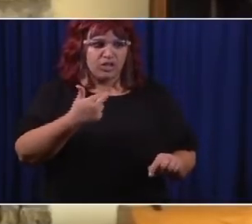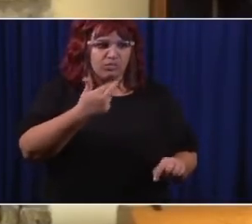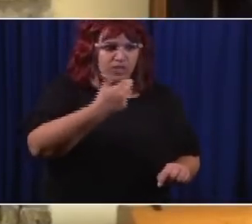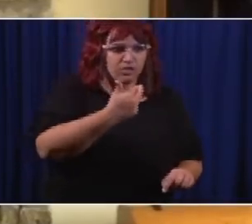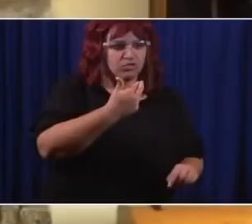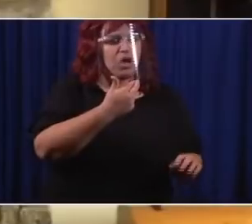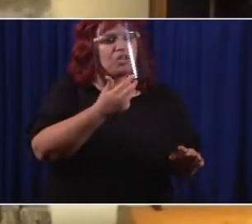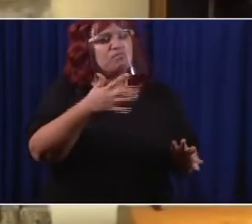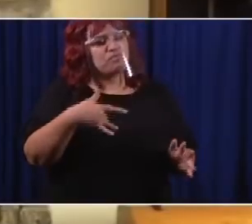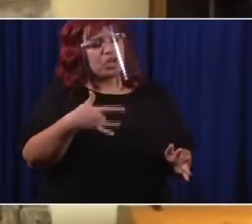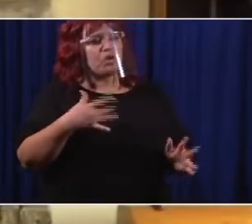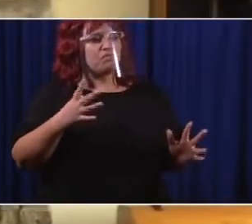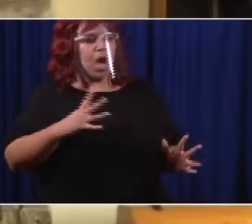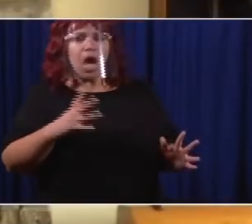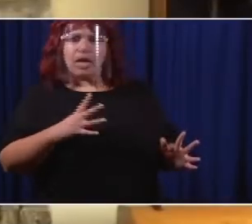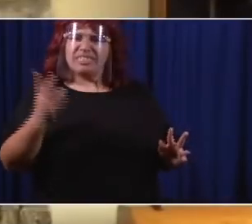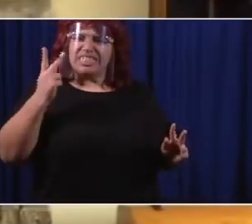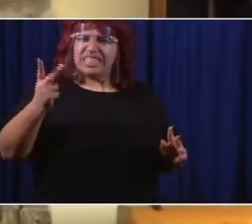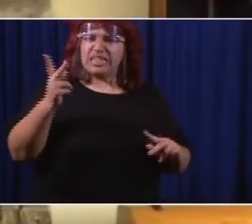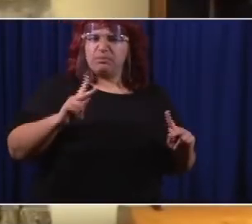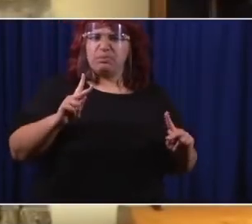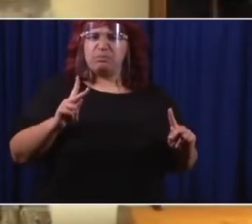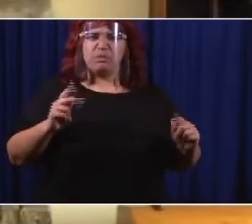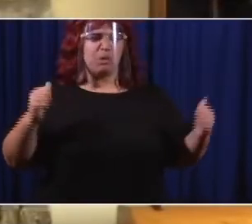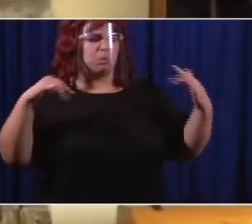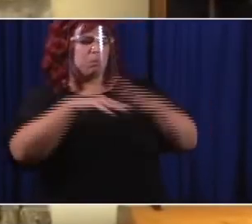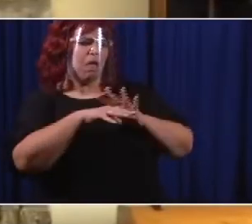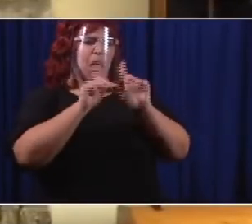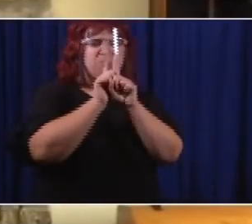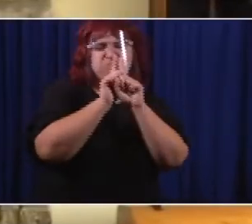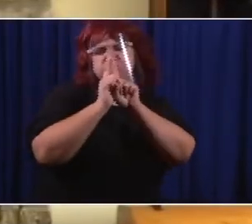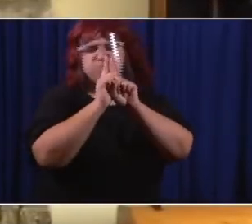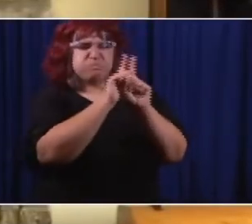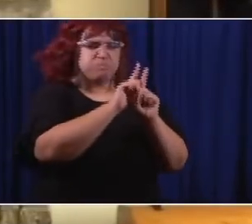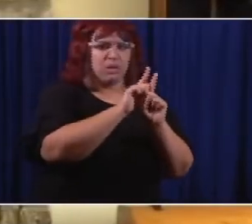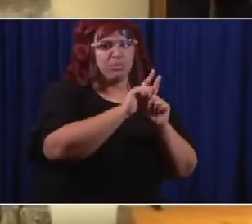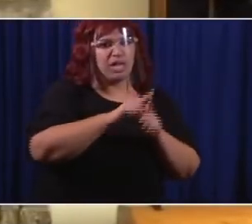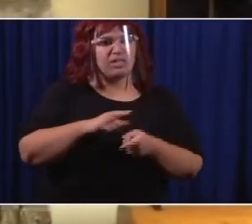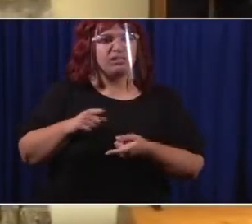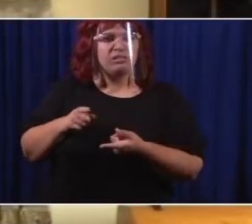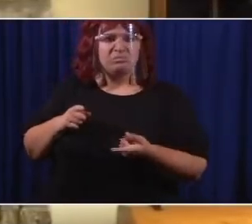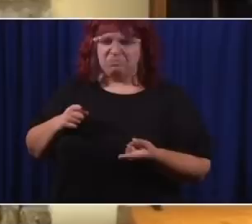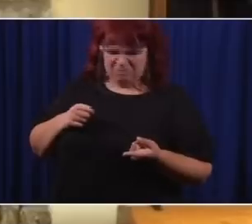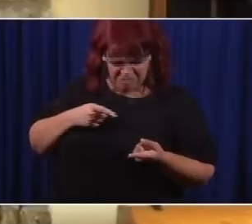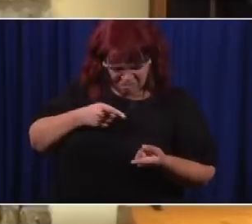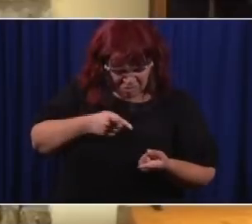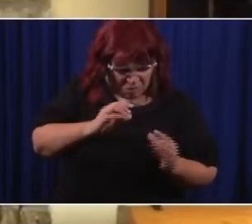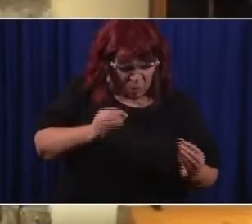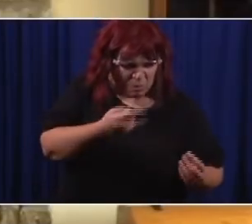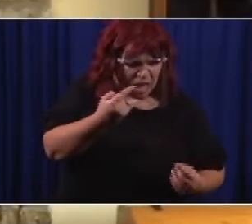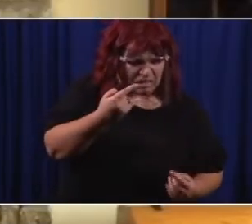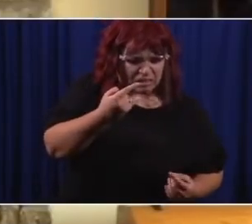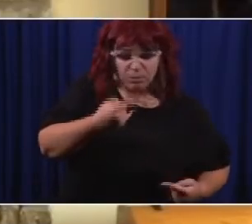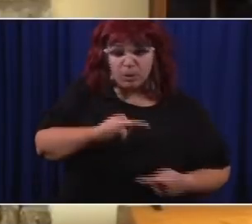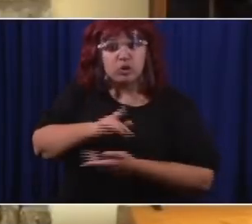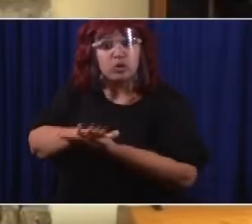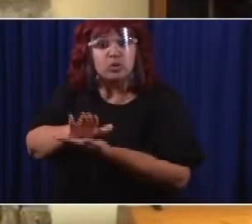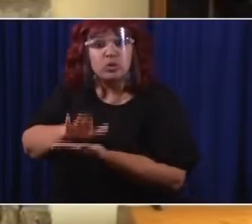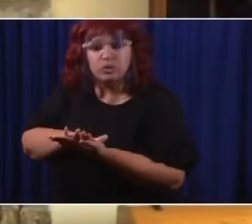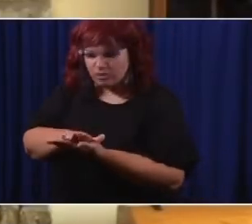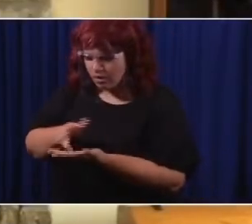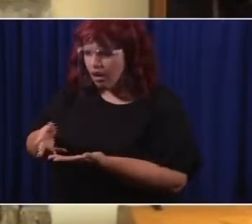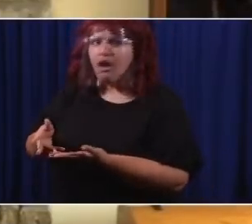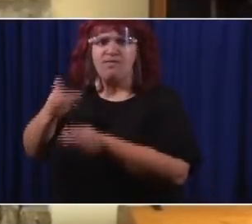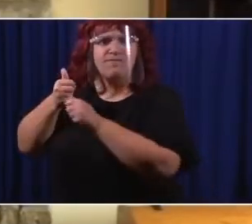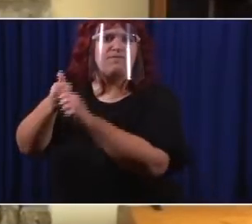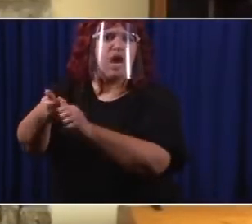shoulder to shoulder without masks. So school families are asking, since they're doing what you've said to do, and certain night spots are